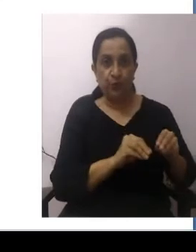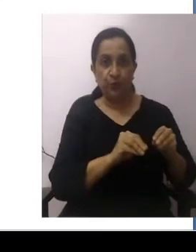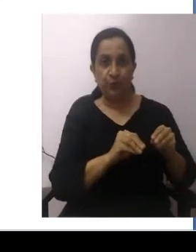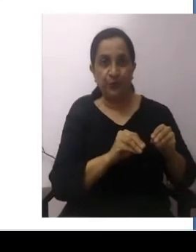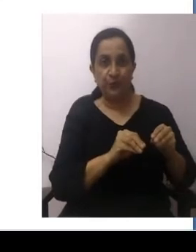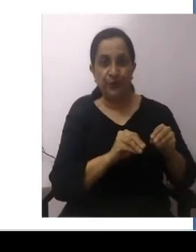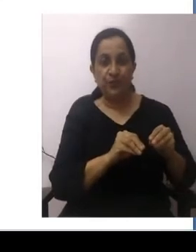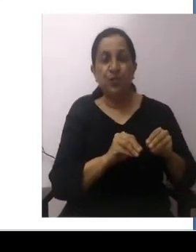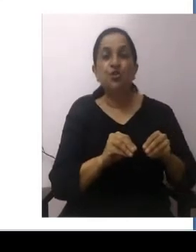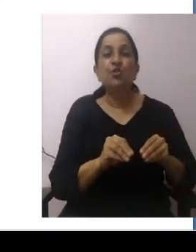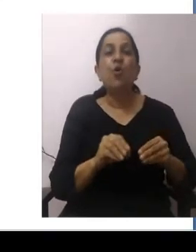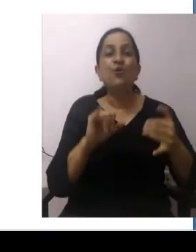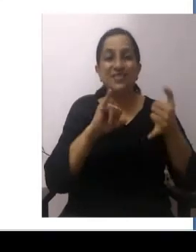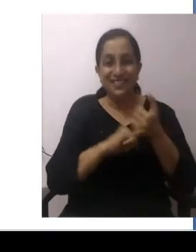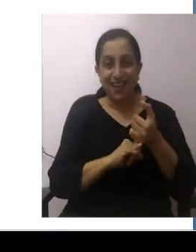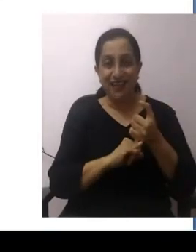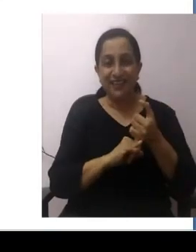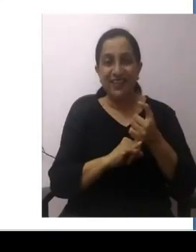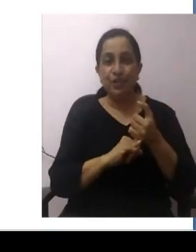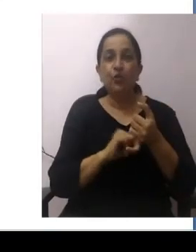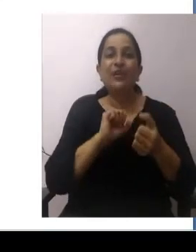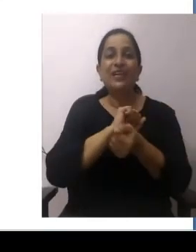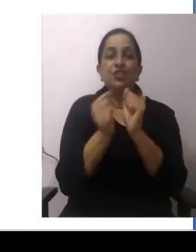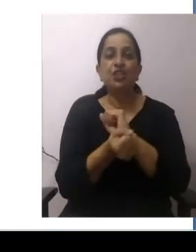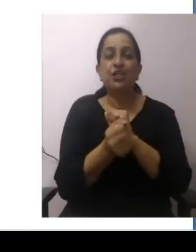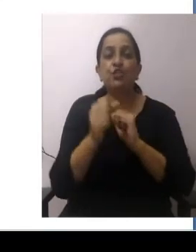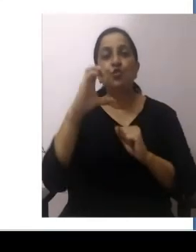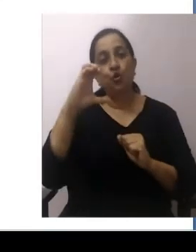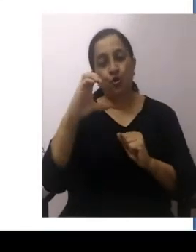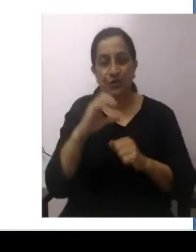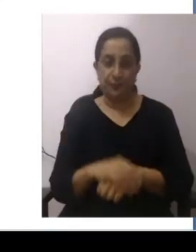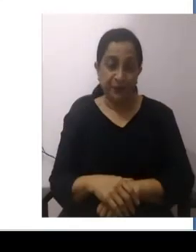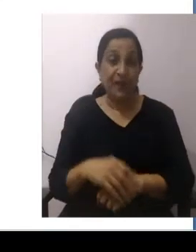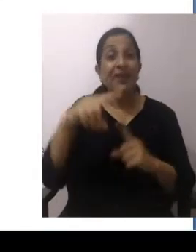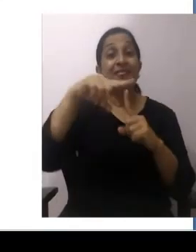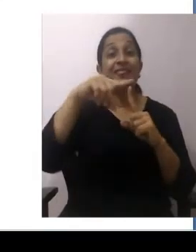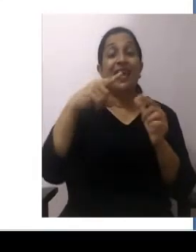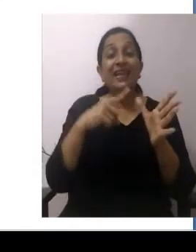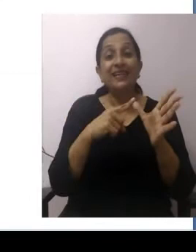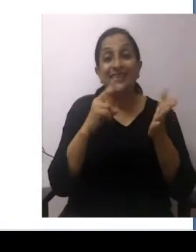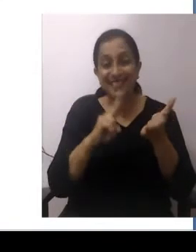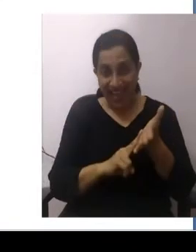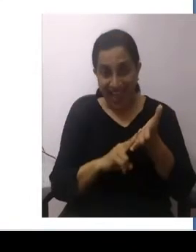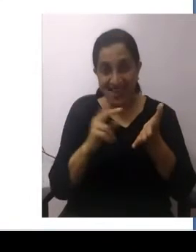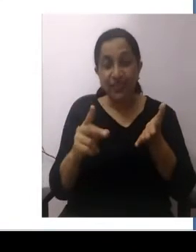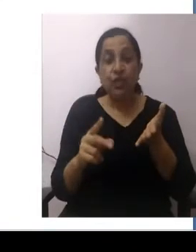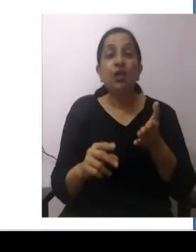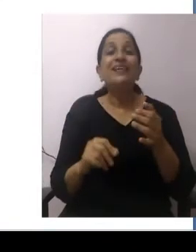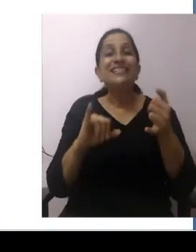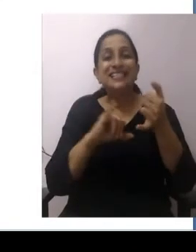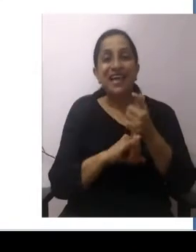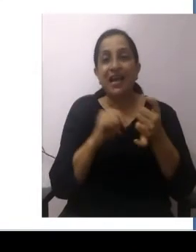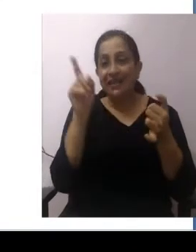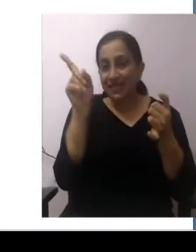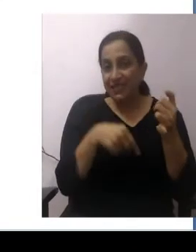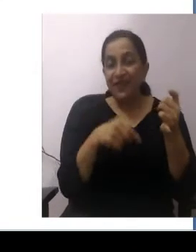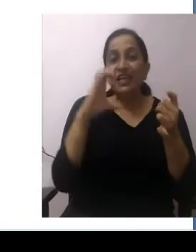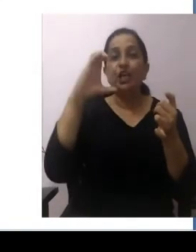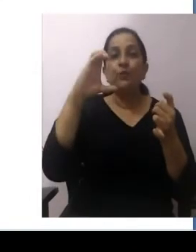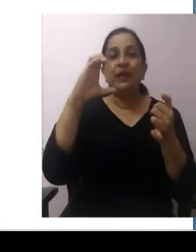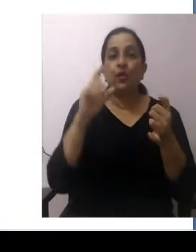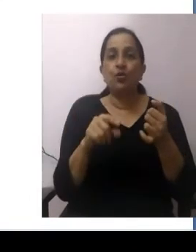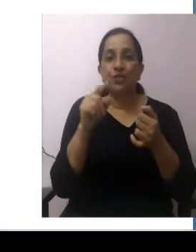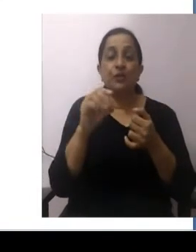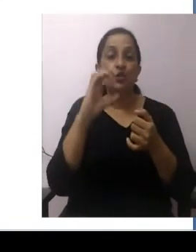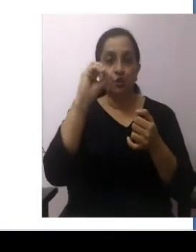Okay, so cos table is filled now. For tan table, you divide sin by cos, that is 0 divided by 1 is equal to